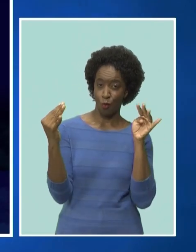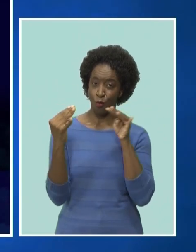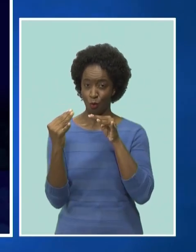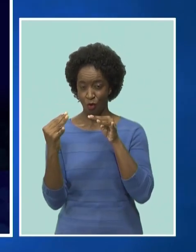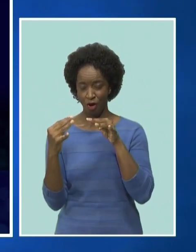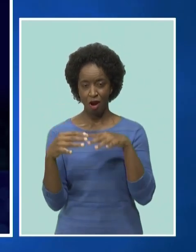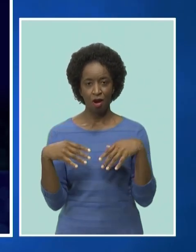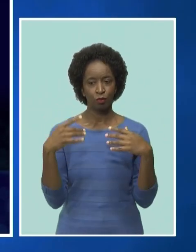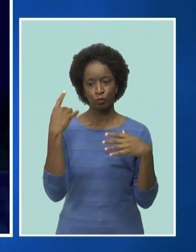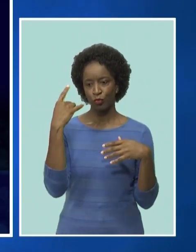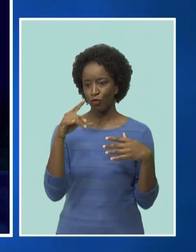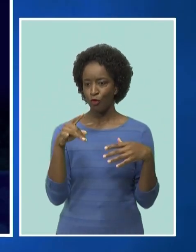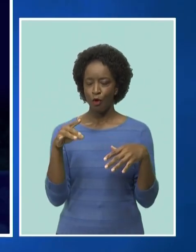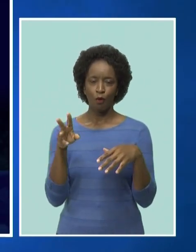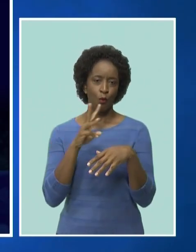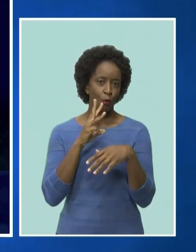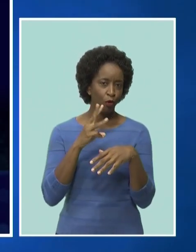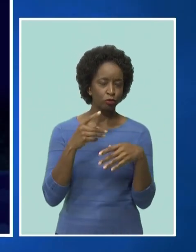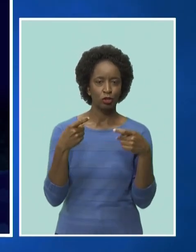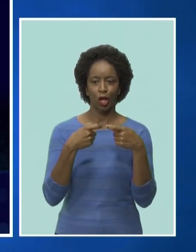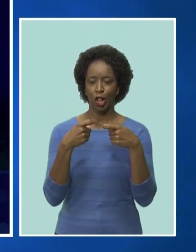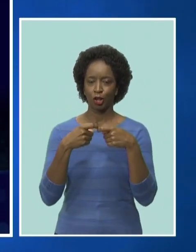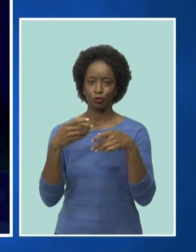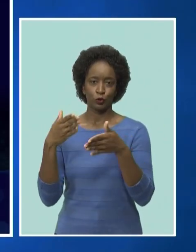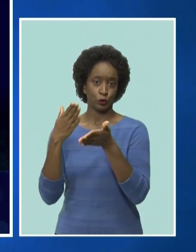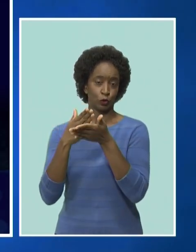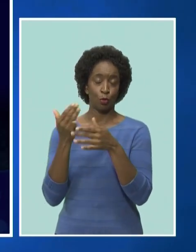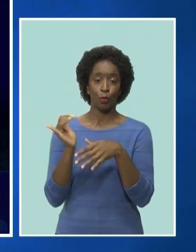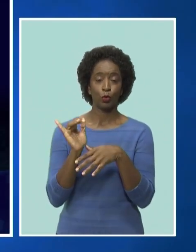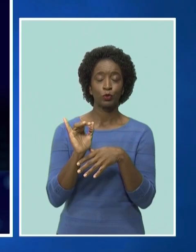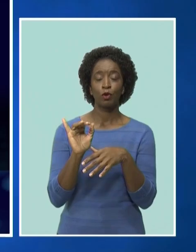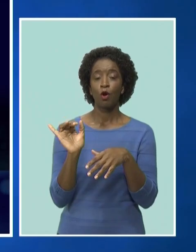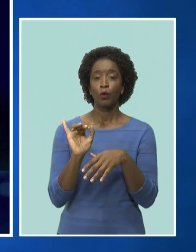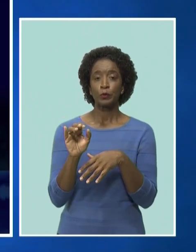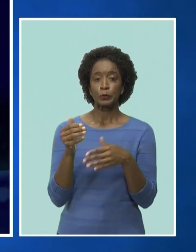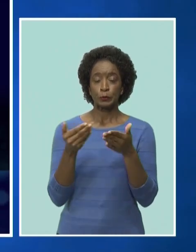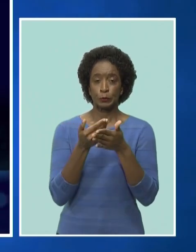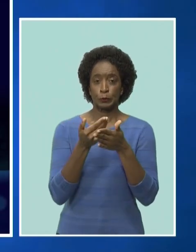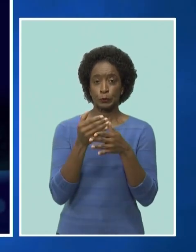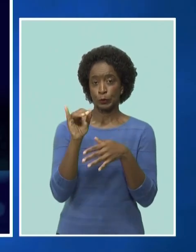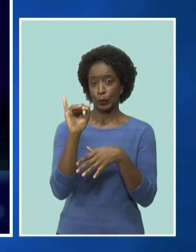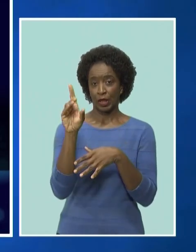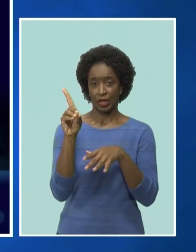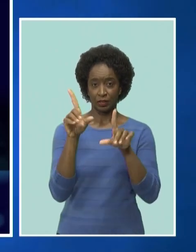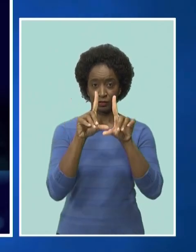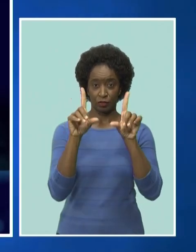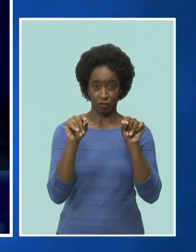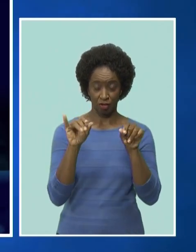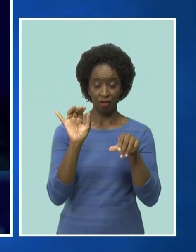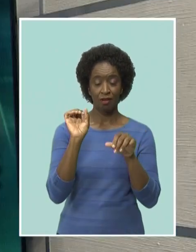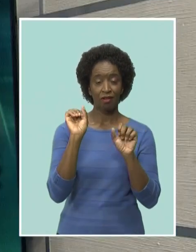systems. Those systems are more likely to get attacked than Barbados ever get physically attacked or invaded by a third-party country.